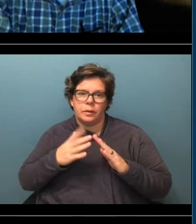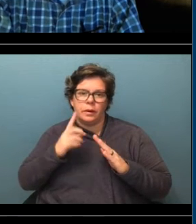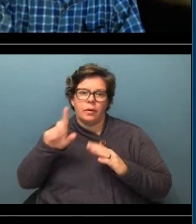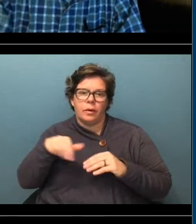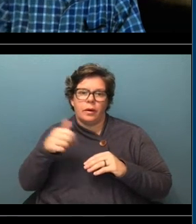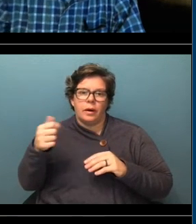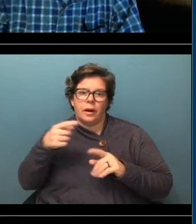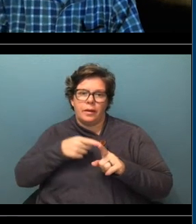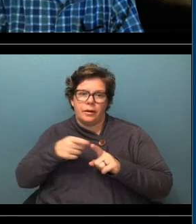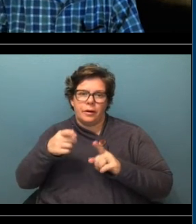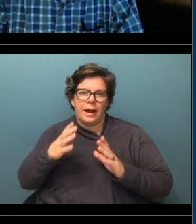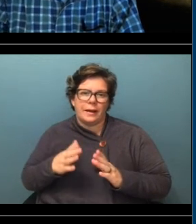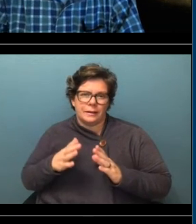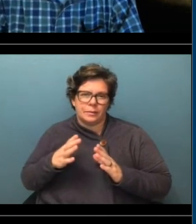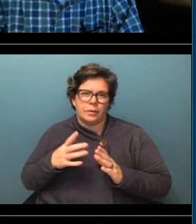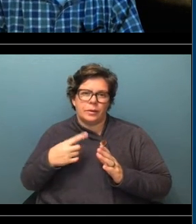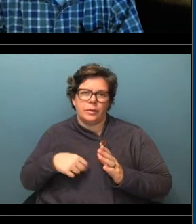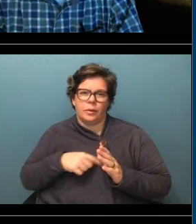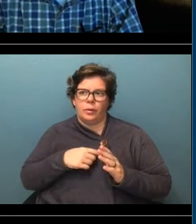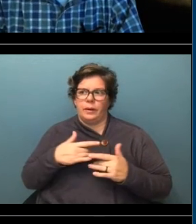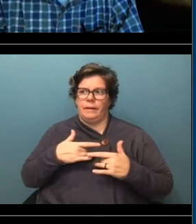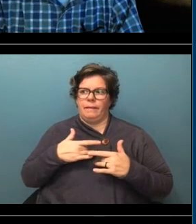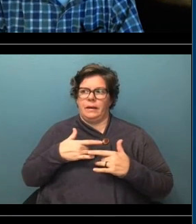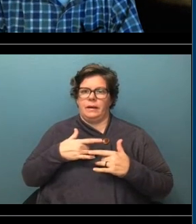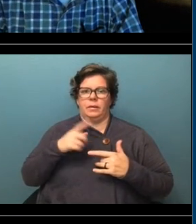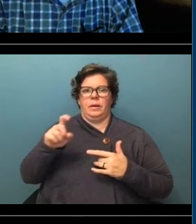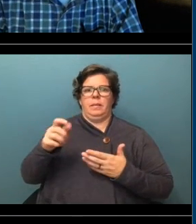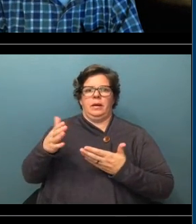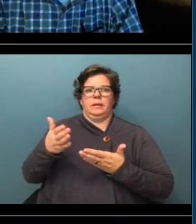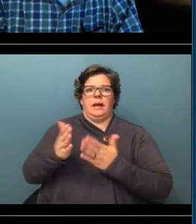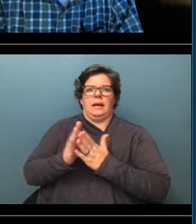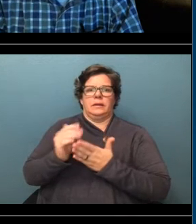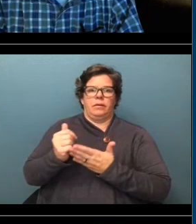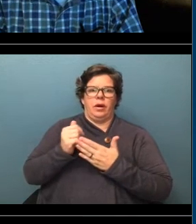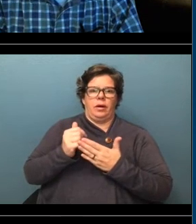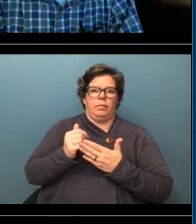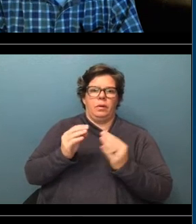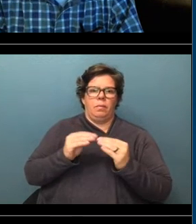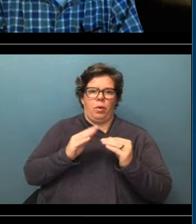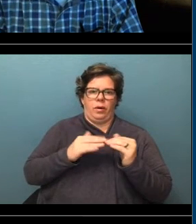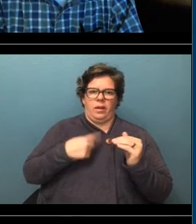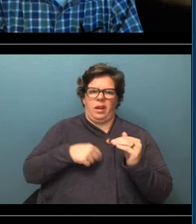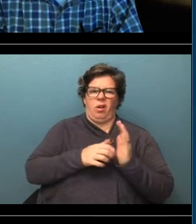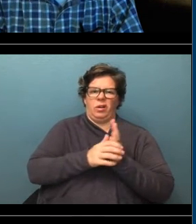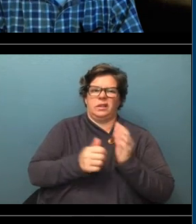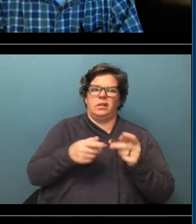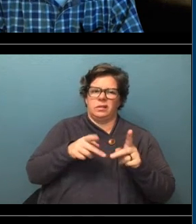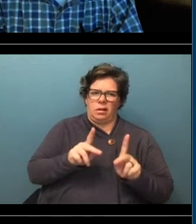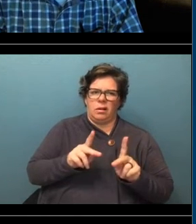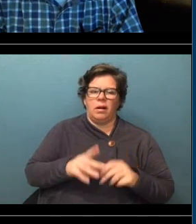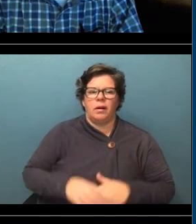experts in areas that we feel are necessary above and beyond what we're able to do.